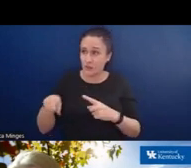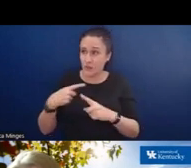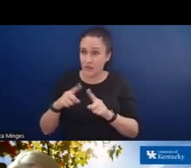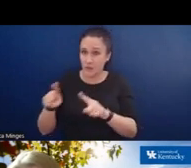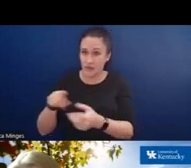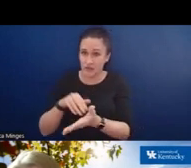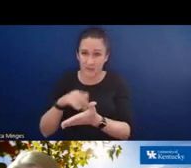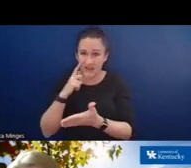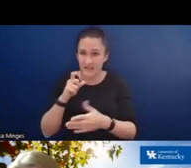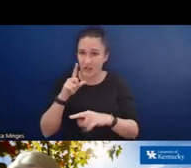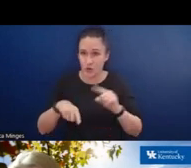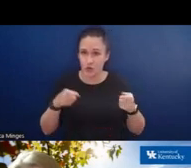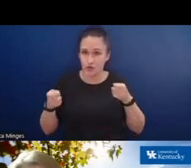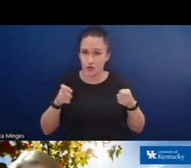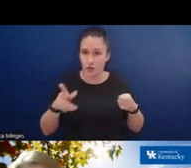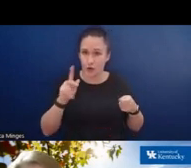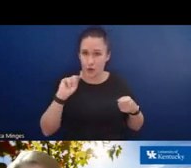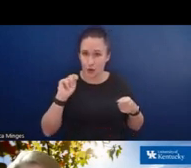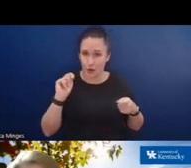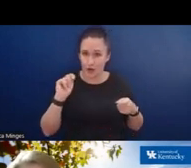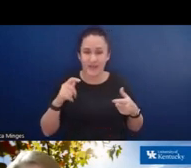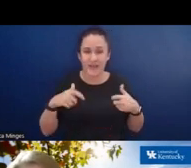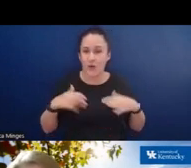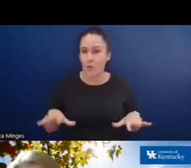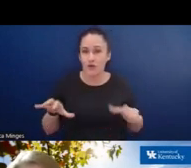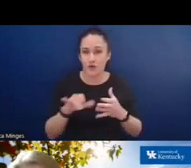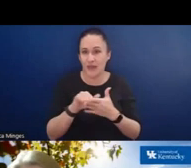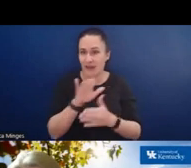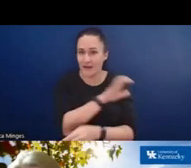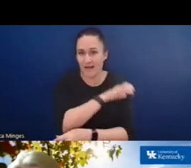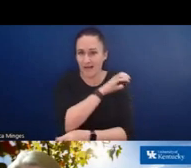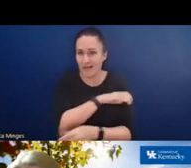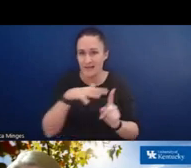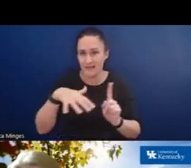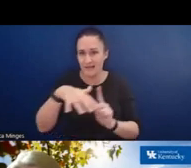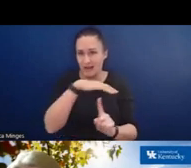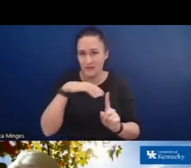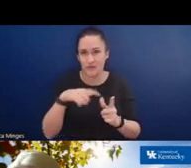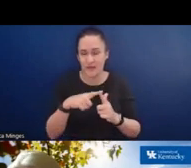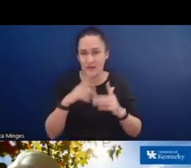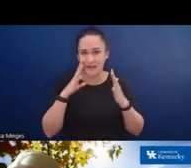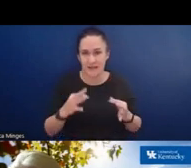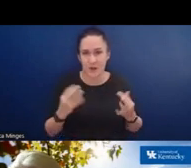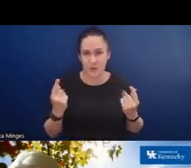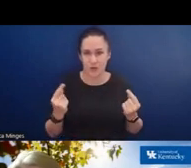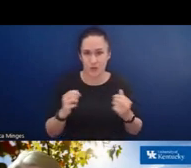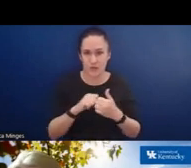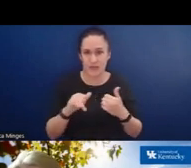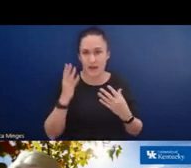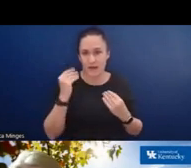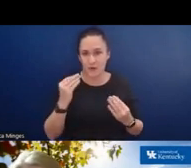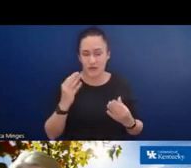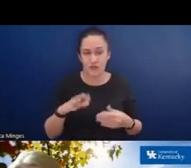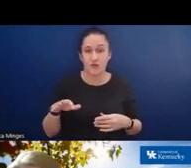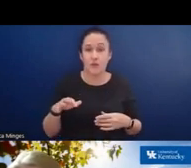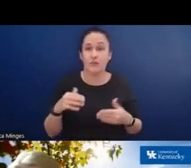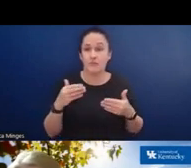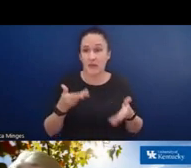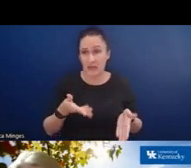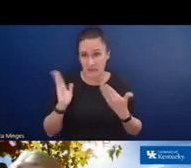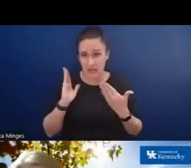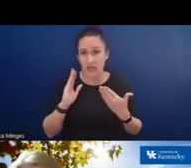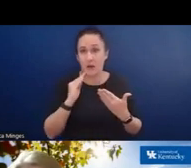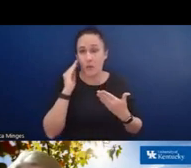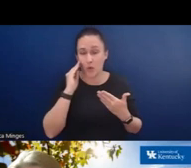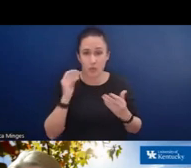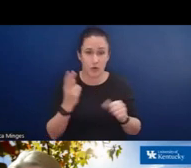urine. And they did not want to do it in a clinical setting. So they get to decide what they want to do with that information. They take the pregnancy test home or use it